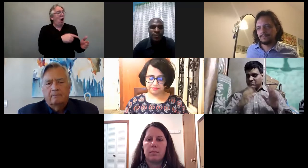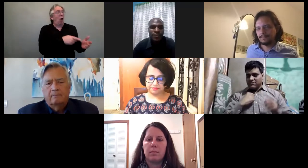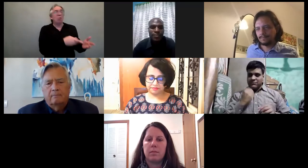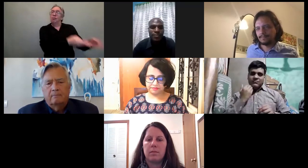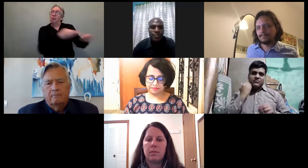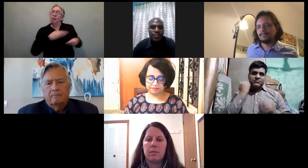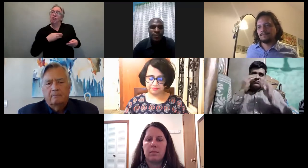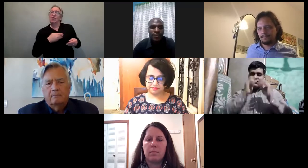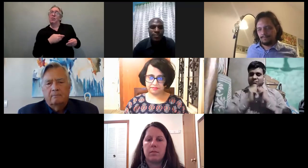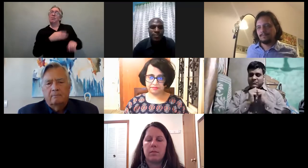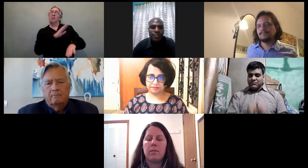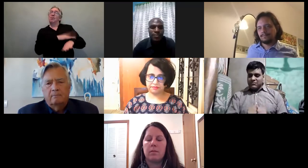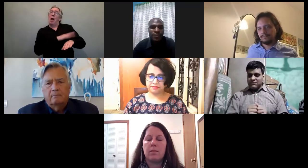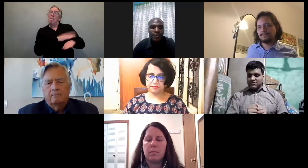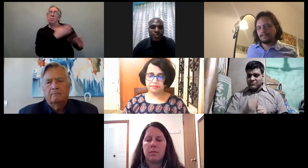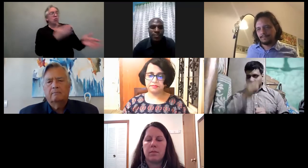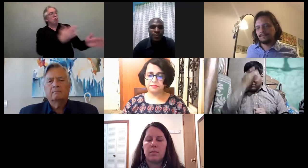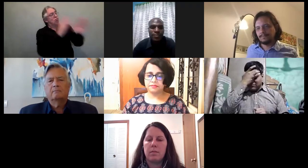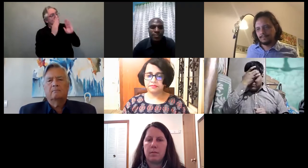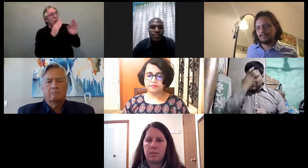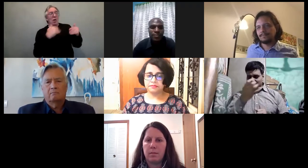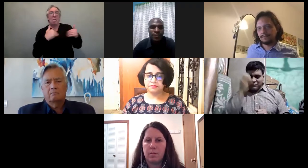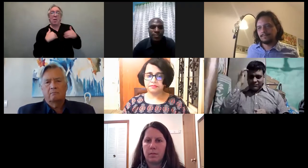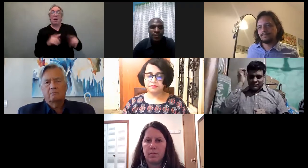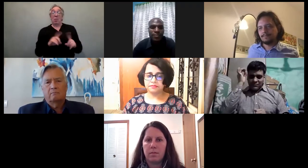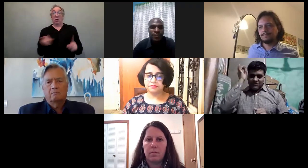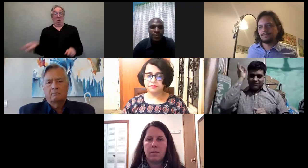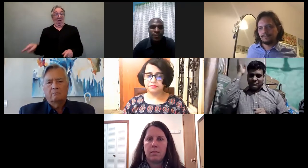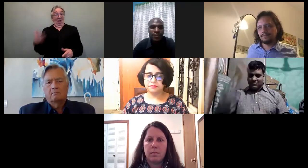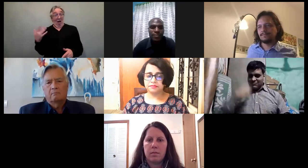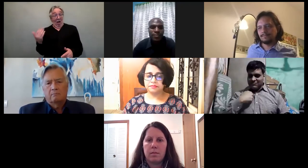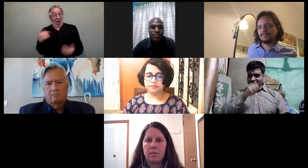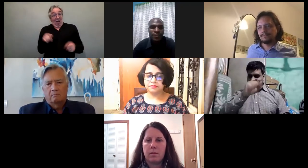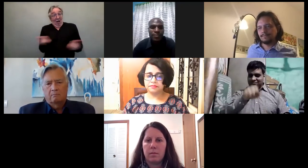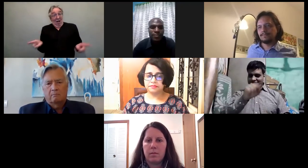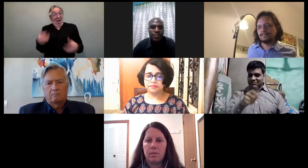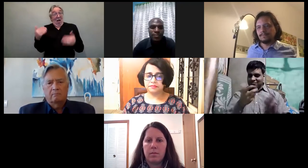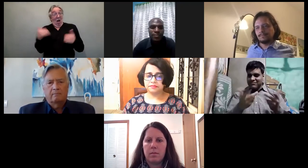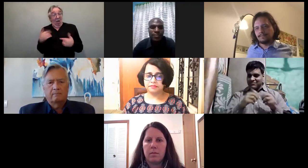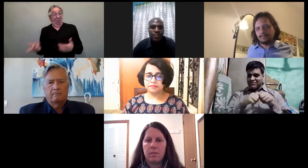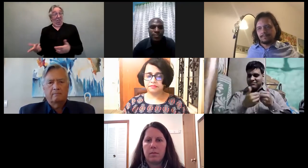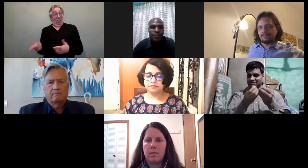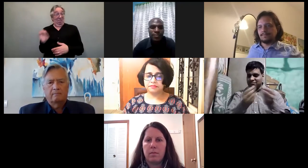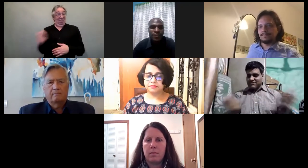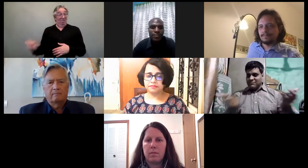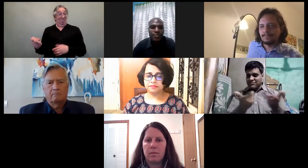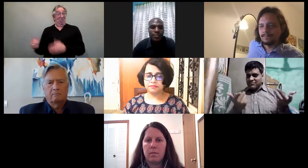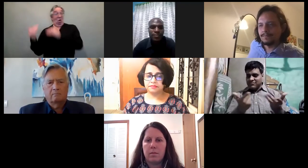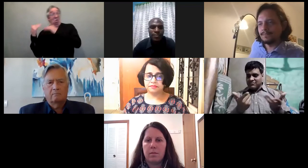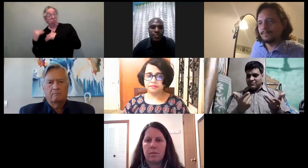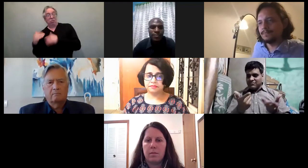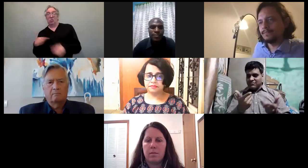and their examinations. So I feel really stuck up here, and I really feel bored. I feel irritated and annoyed